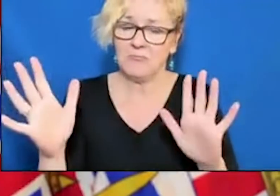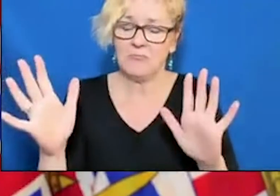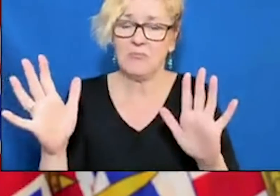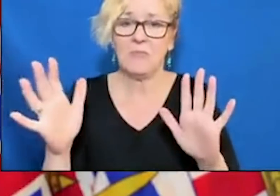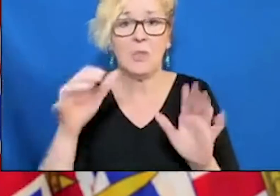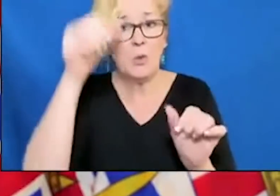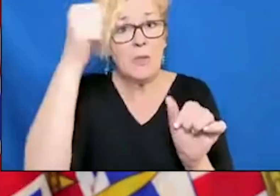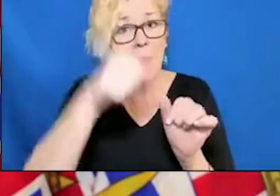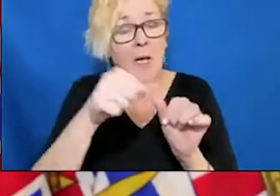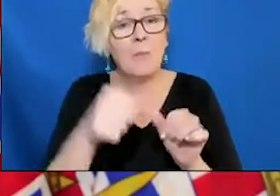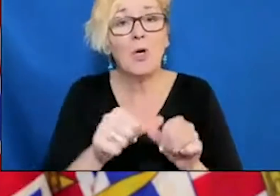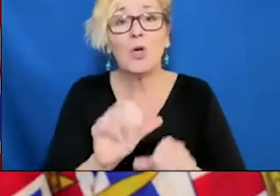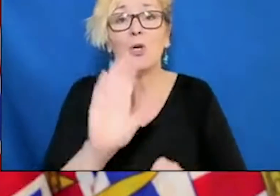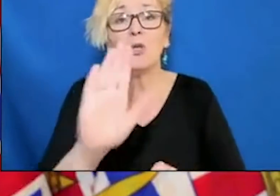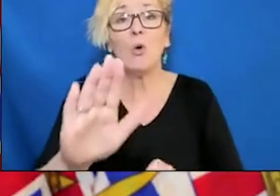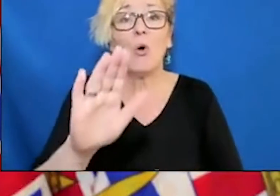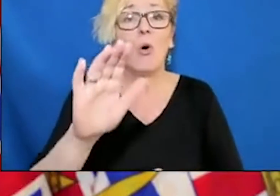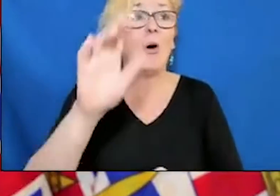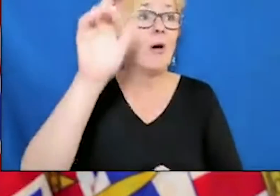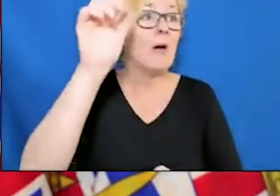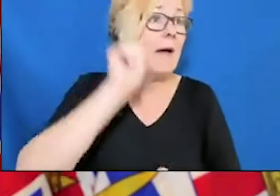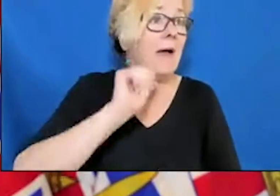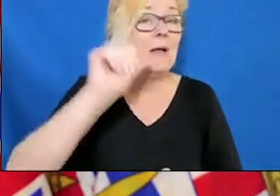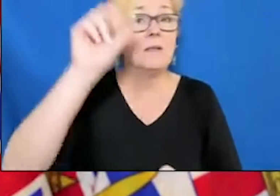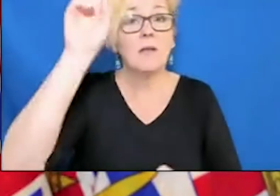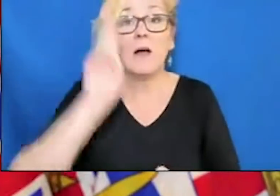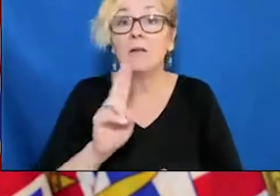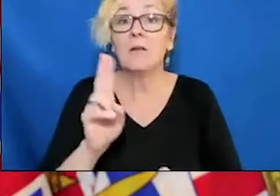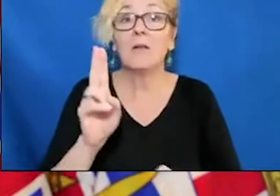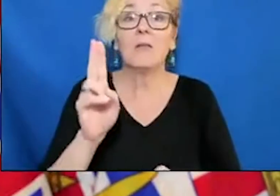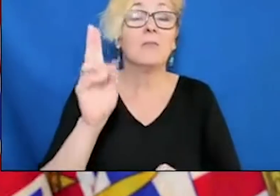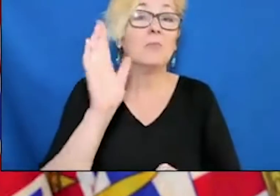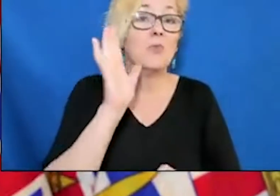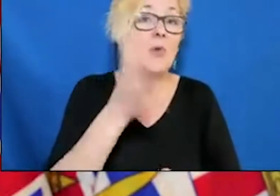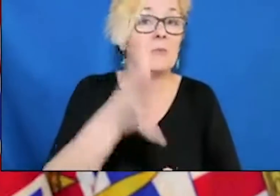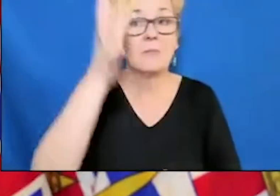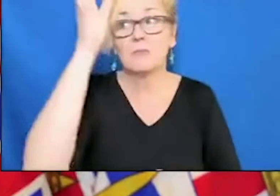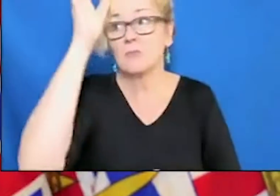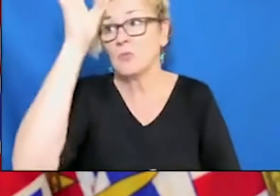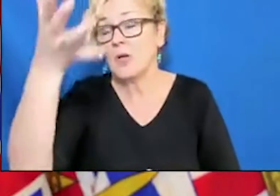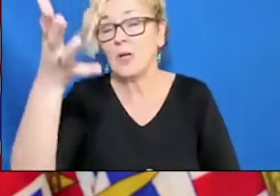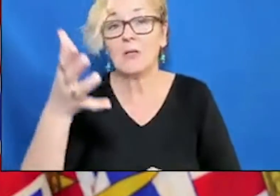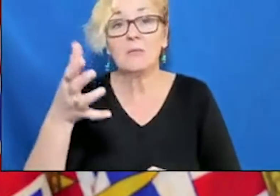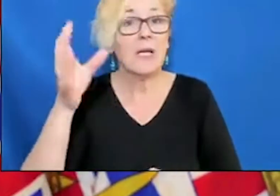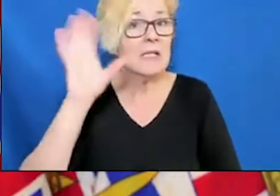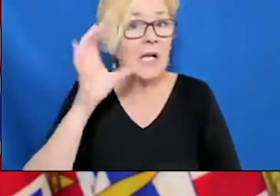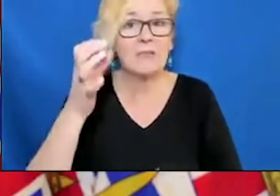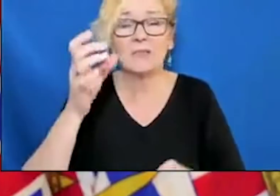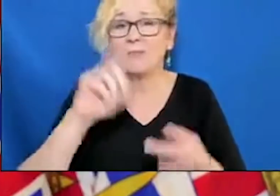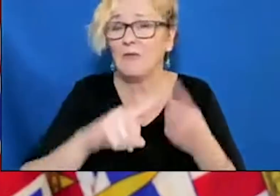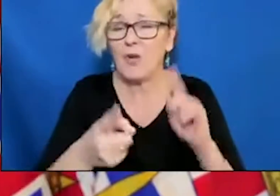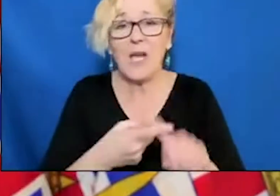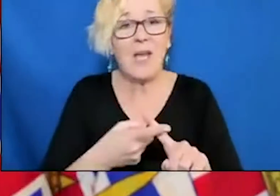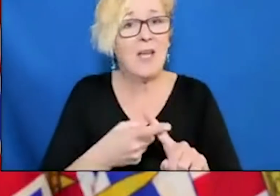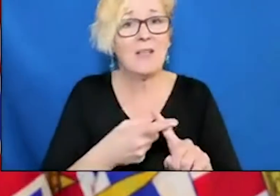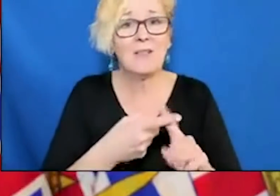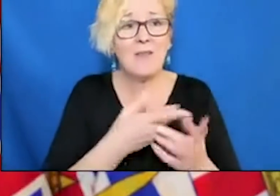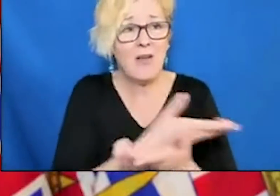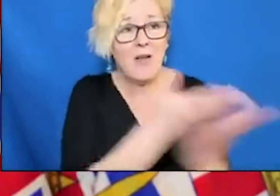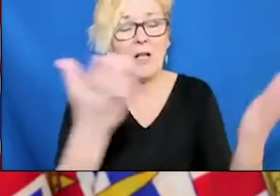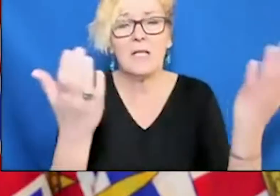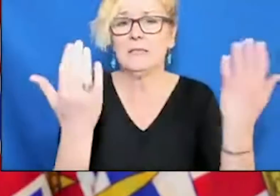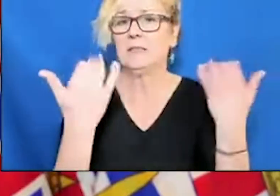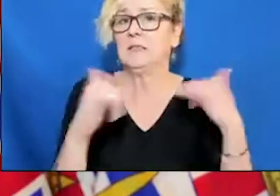are still at risk of severe illness. This means that if you are thinking about spring weddings, birthday